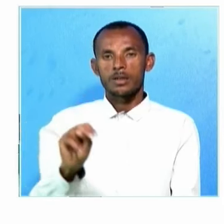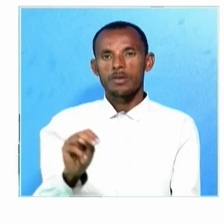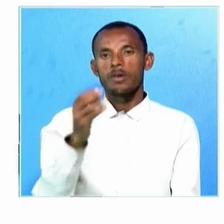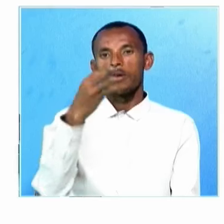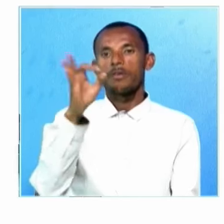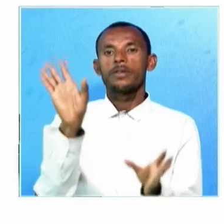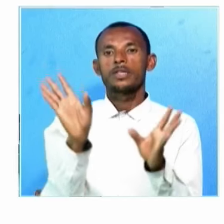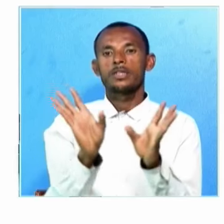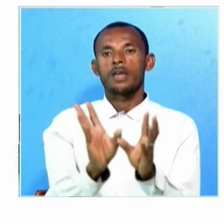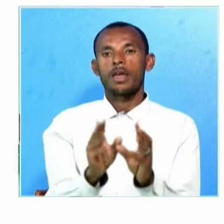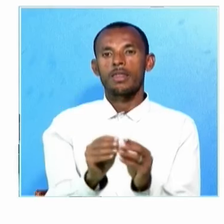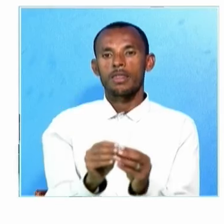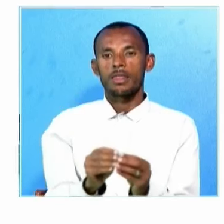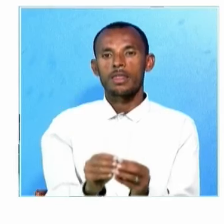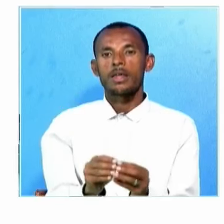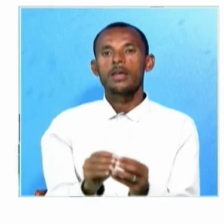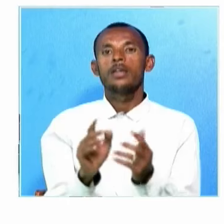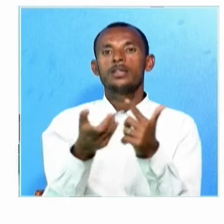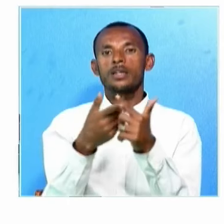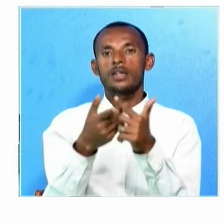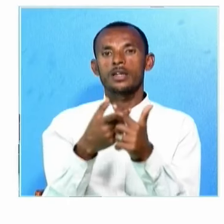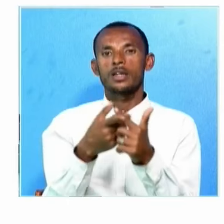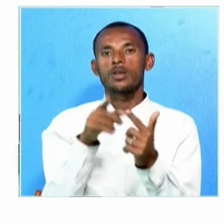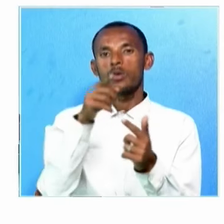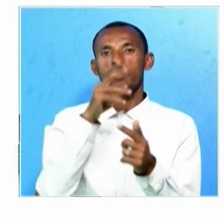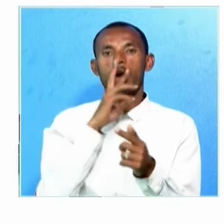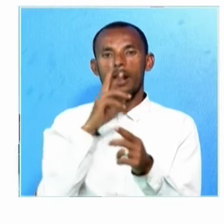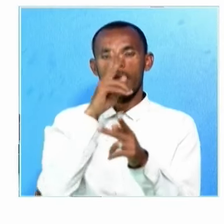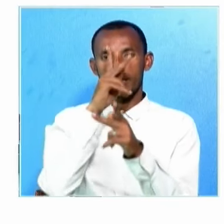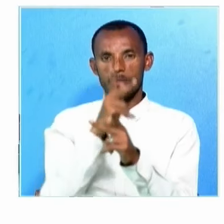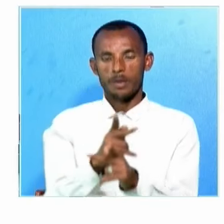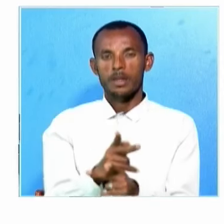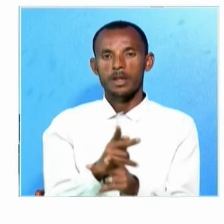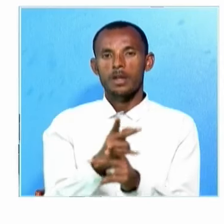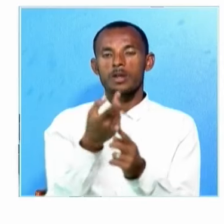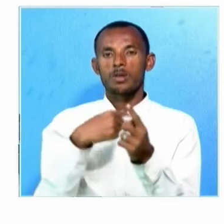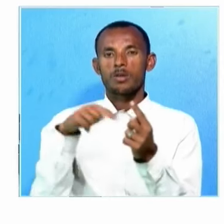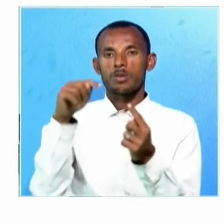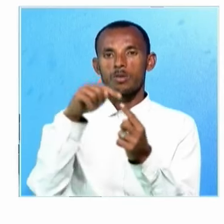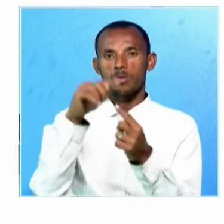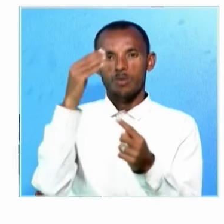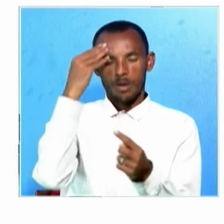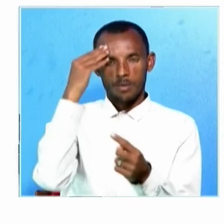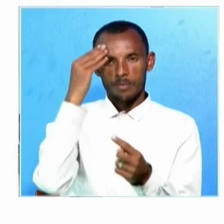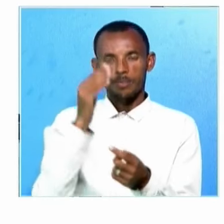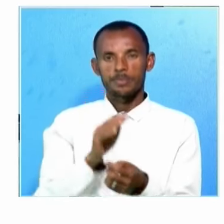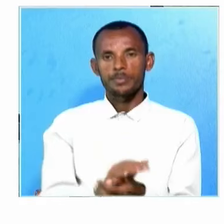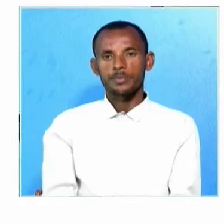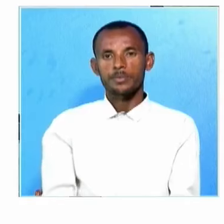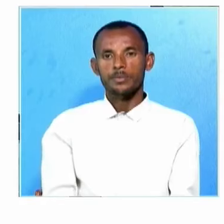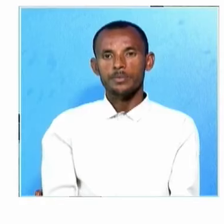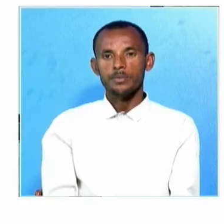of sets. Second, you are expected to determine